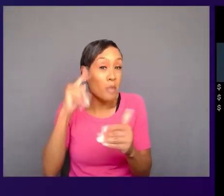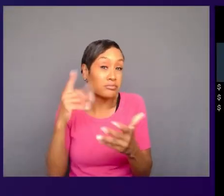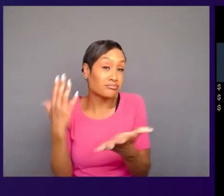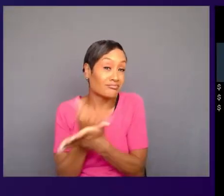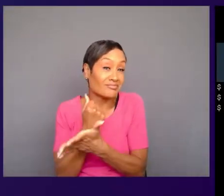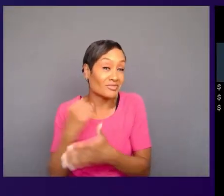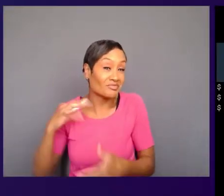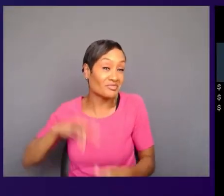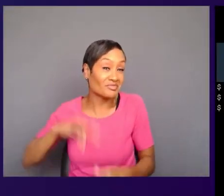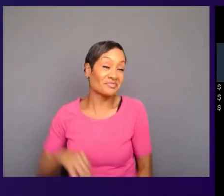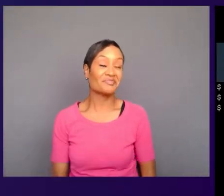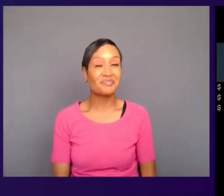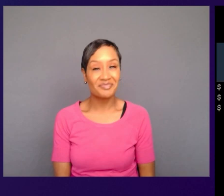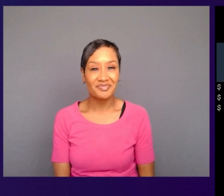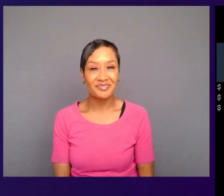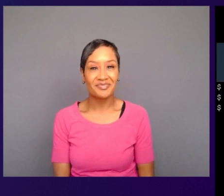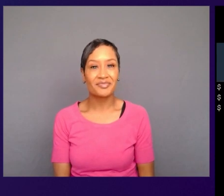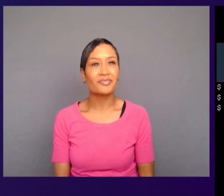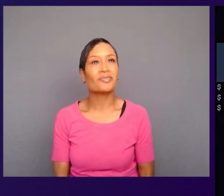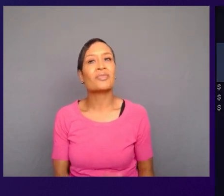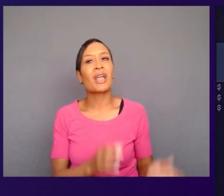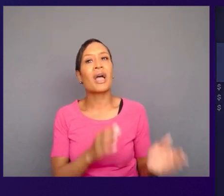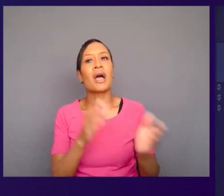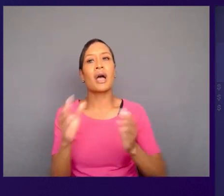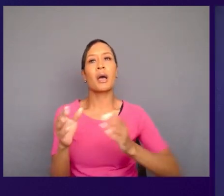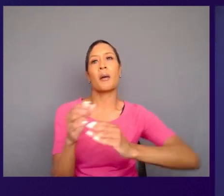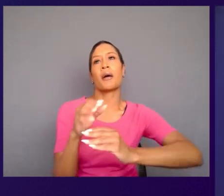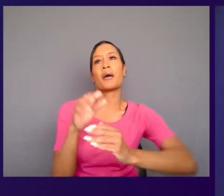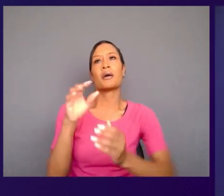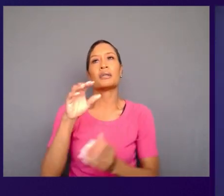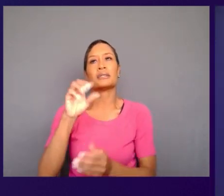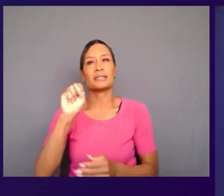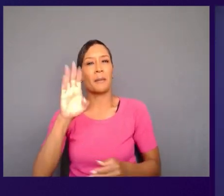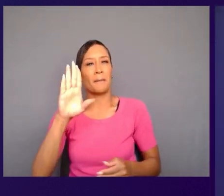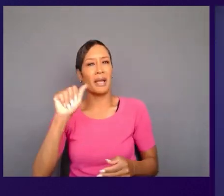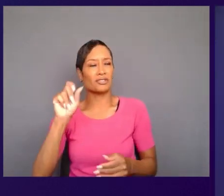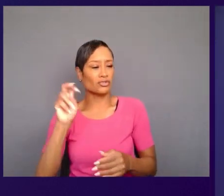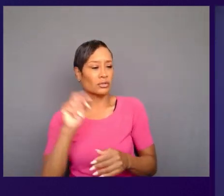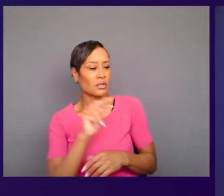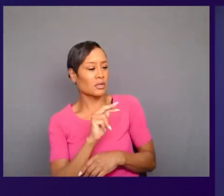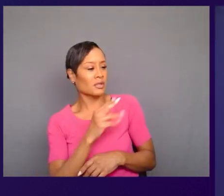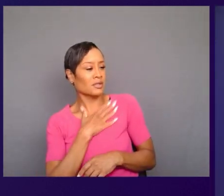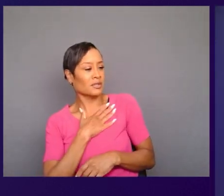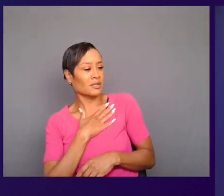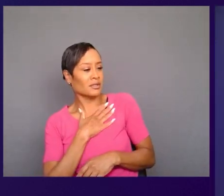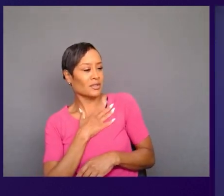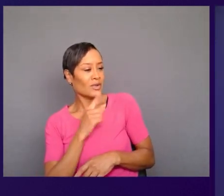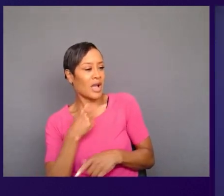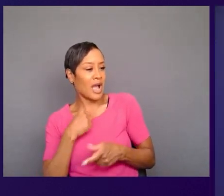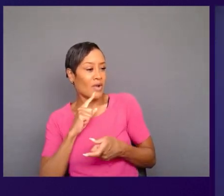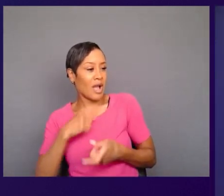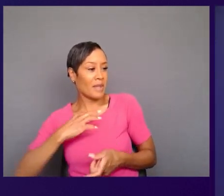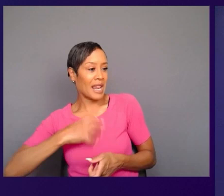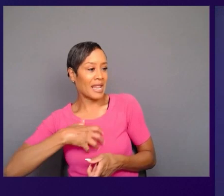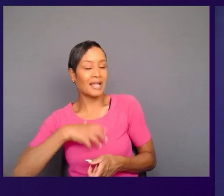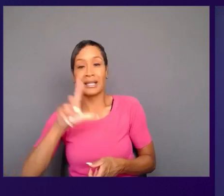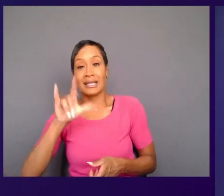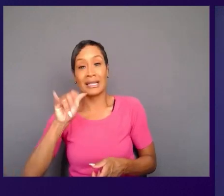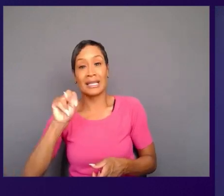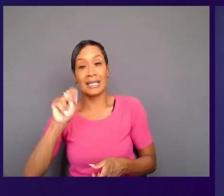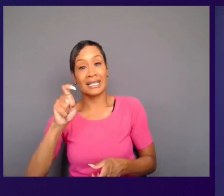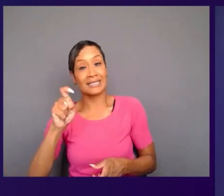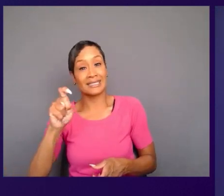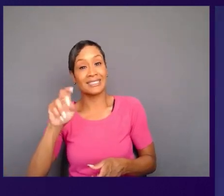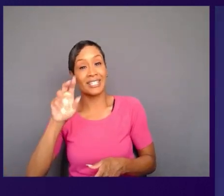That is amazing, Dev. I got to say, and it certainly scratched the itch I have as an inner secret reformed Linux nerd. But a little bit on the